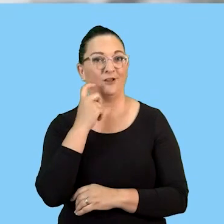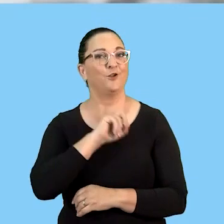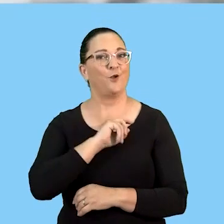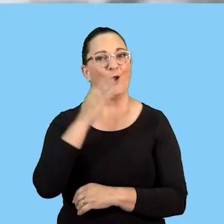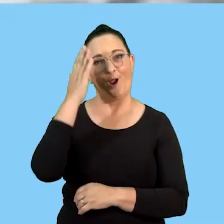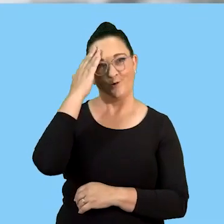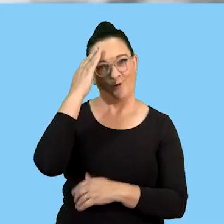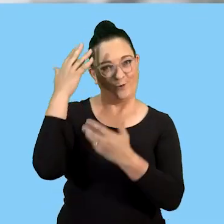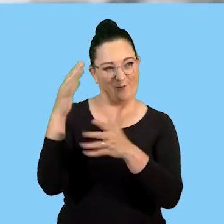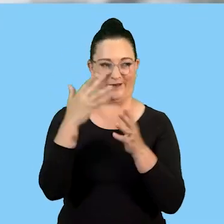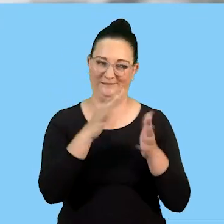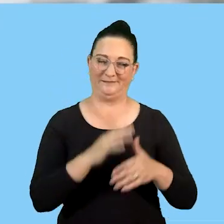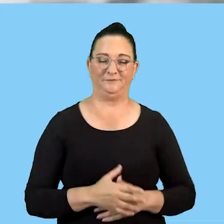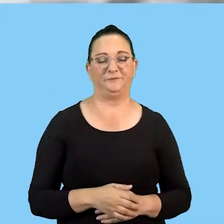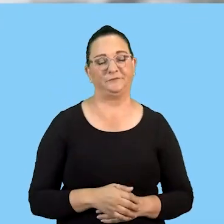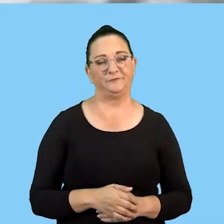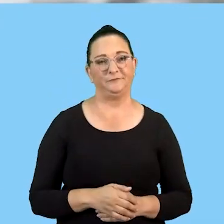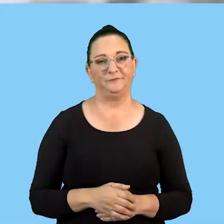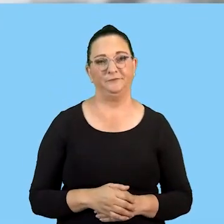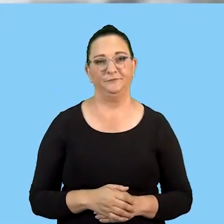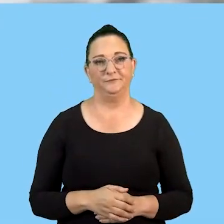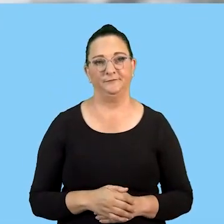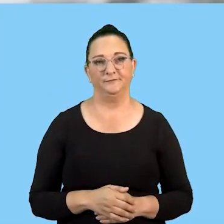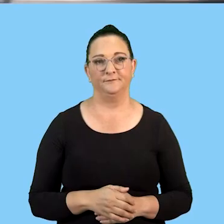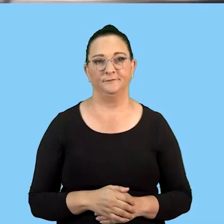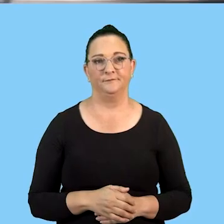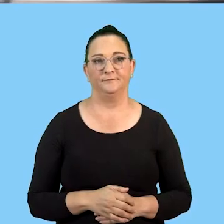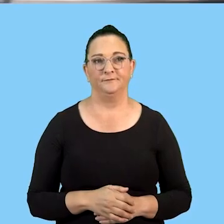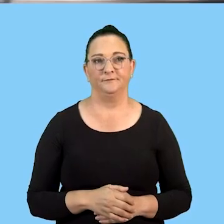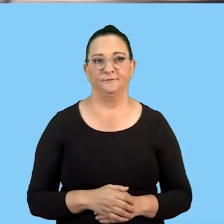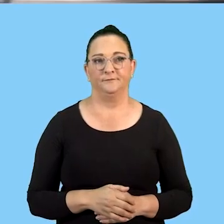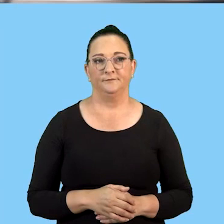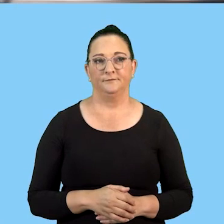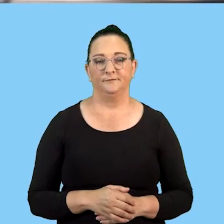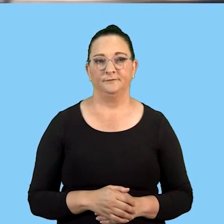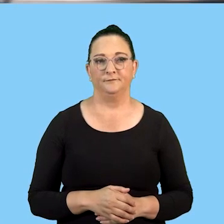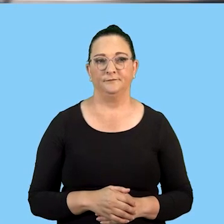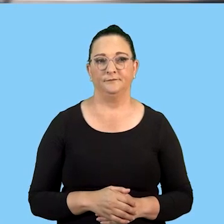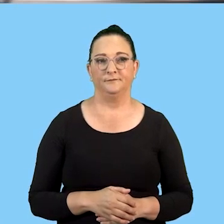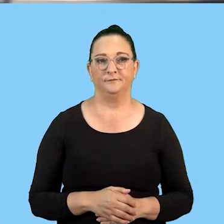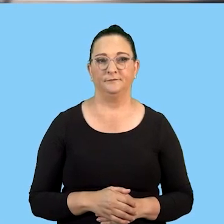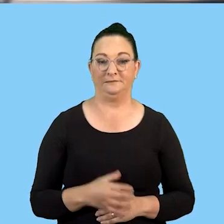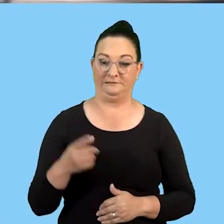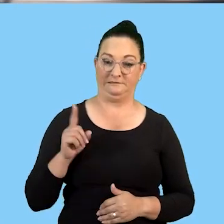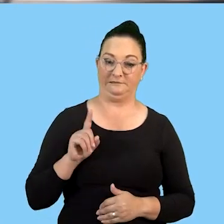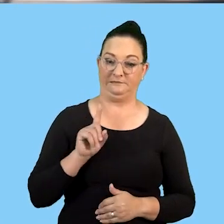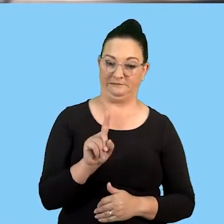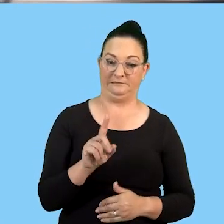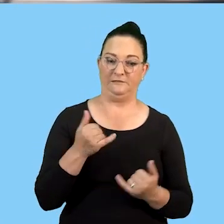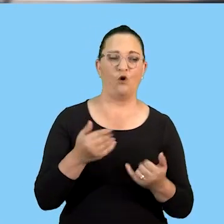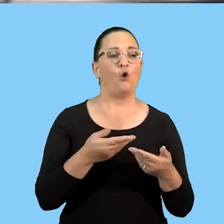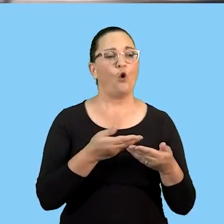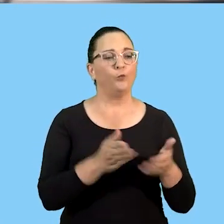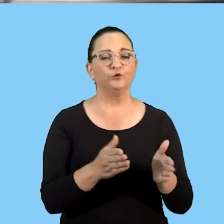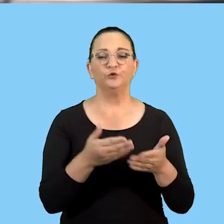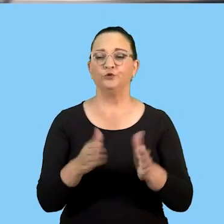people because I know them already. It is also to create opportunities for the new